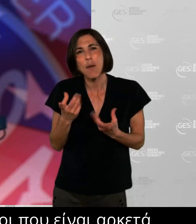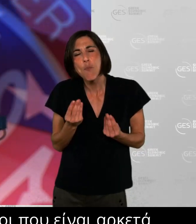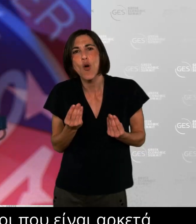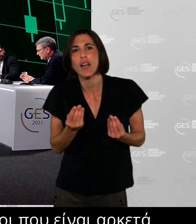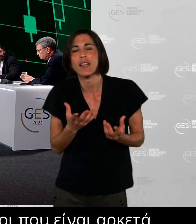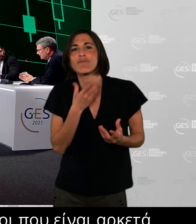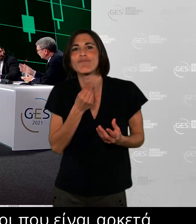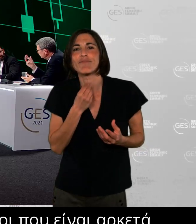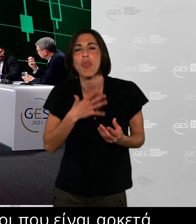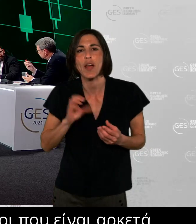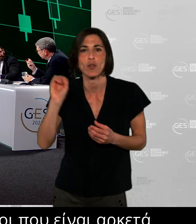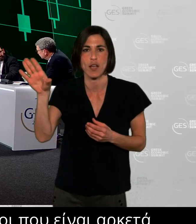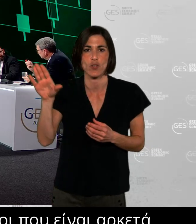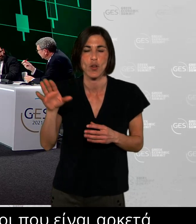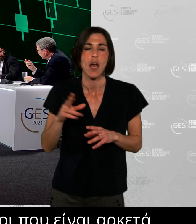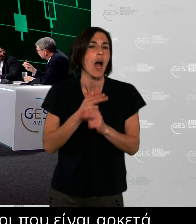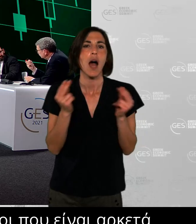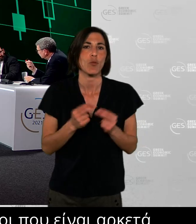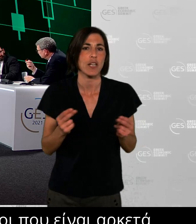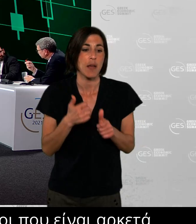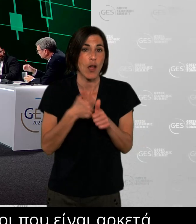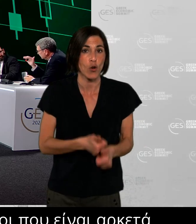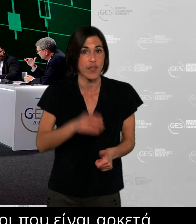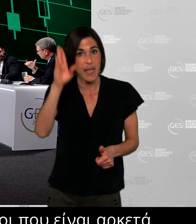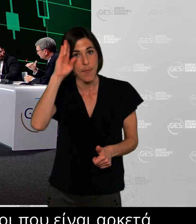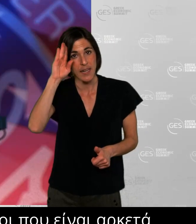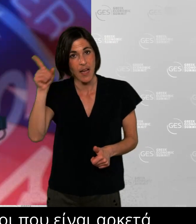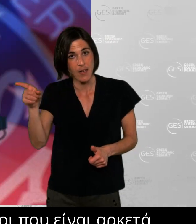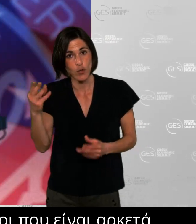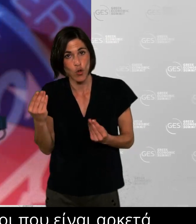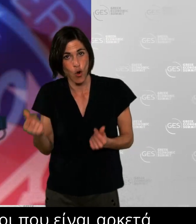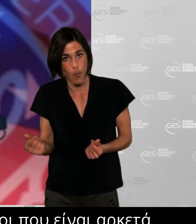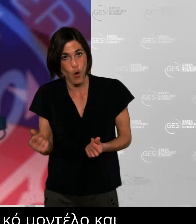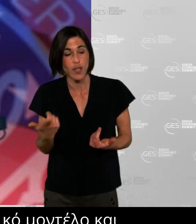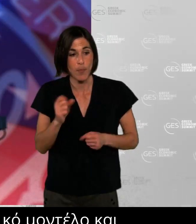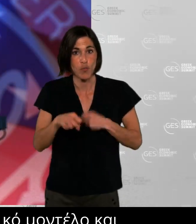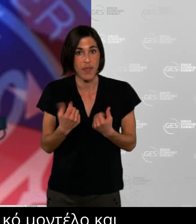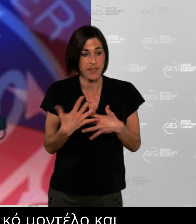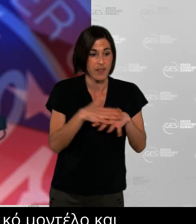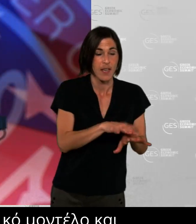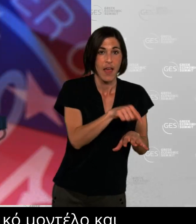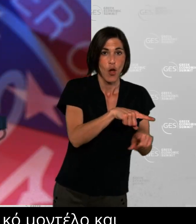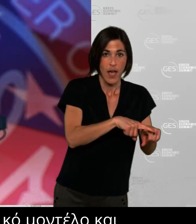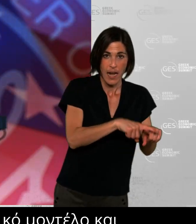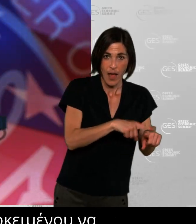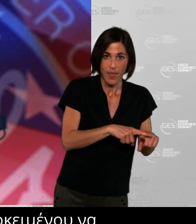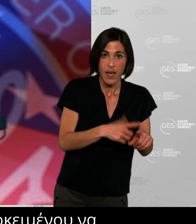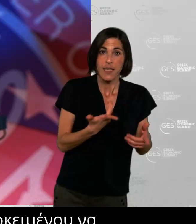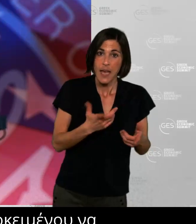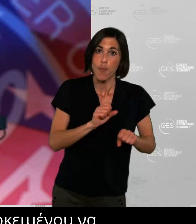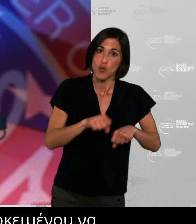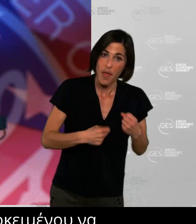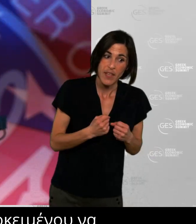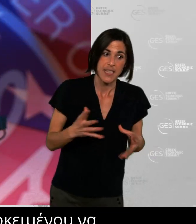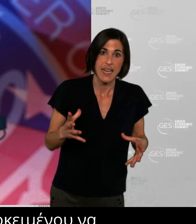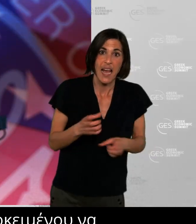that challenge of how do you retain highly skilled people before they are educated at university and then have to be